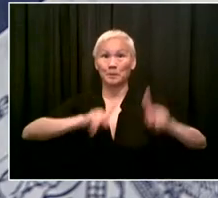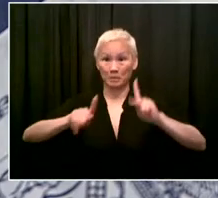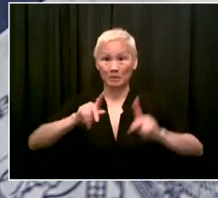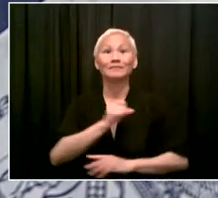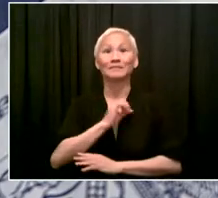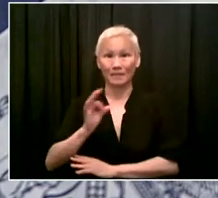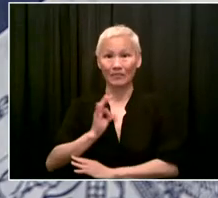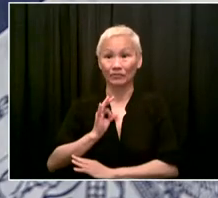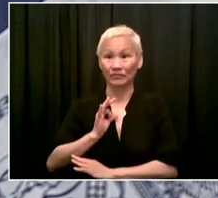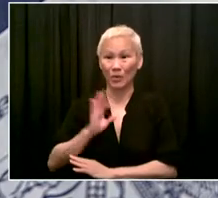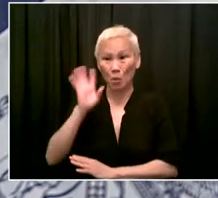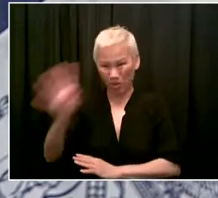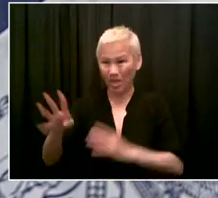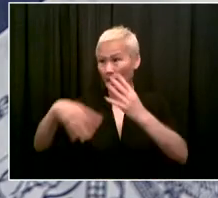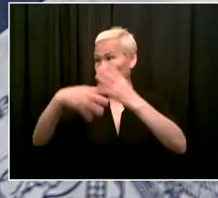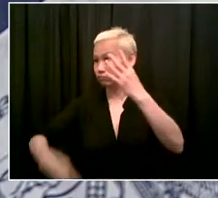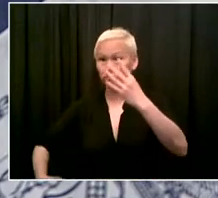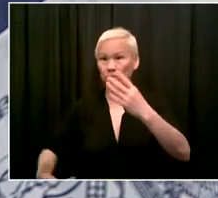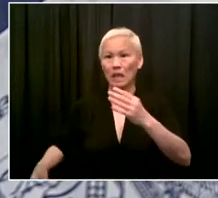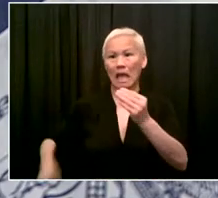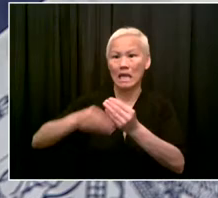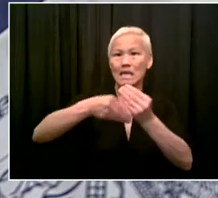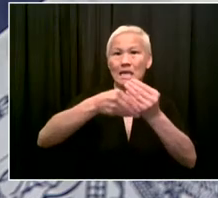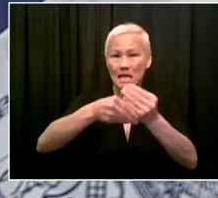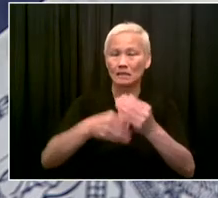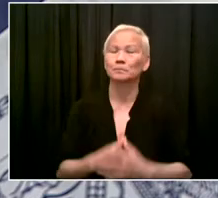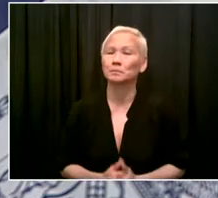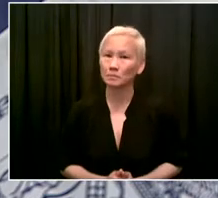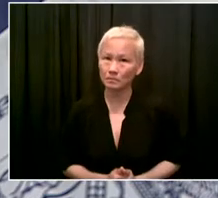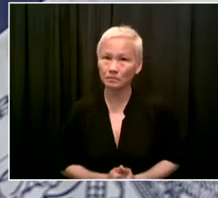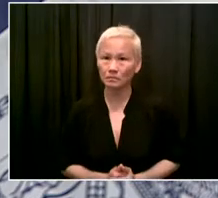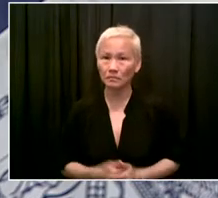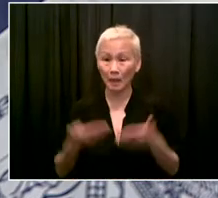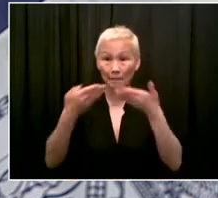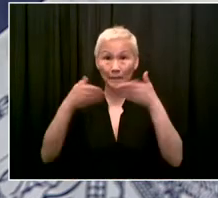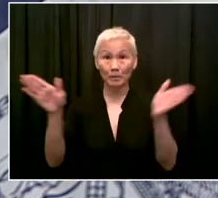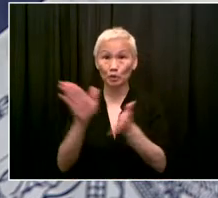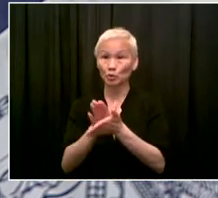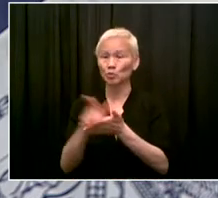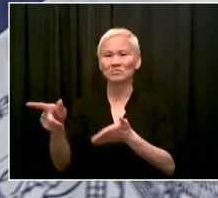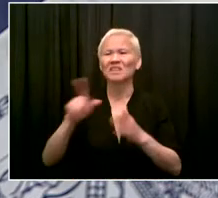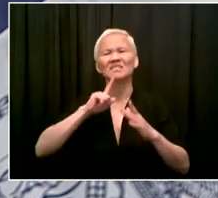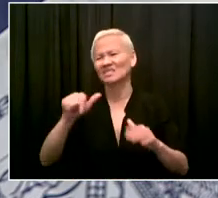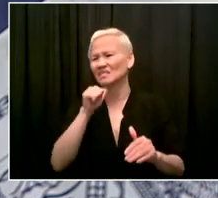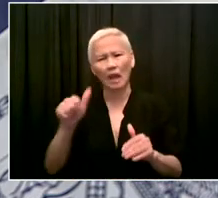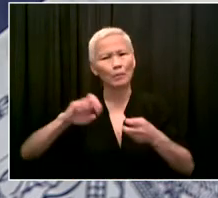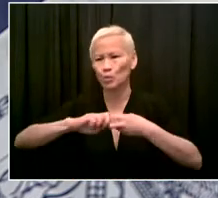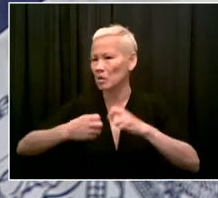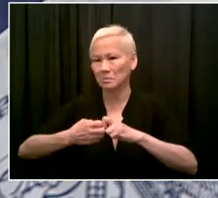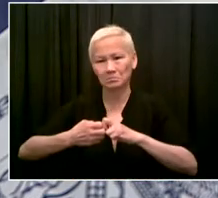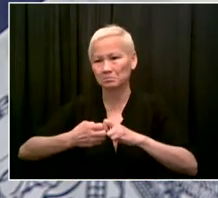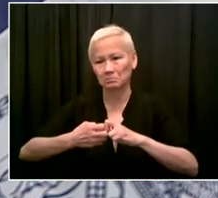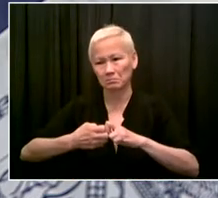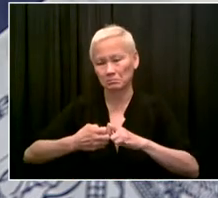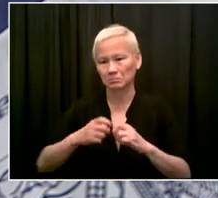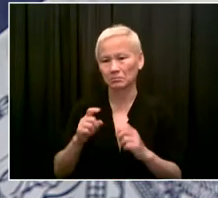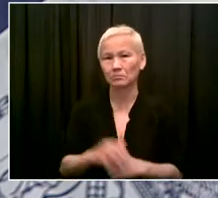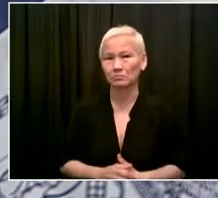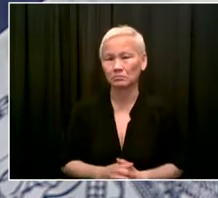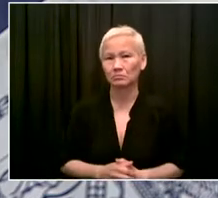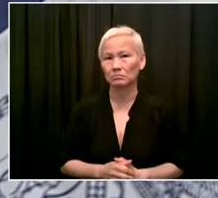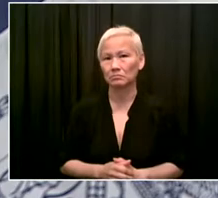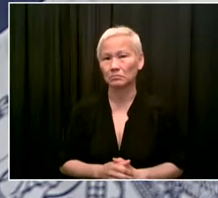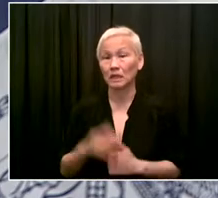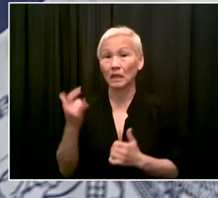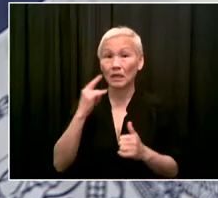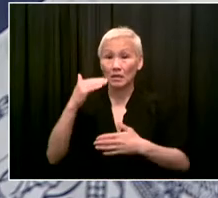see anything developing of concern, we'll take steps to address it quickly. But as of this hour in June, I